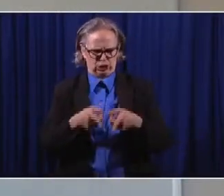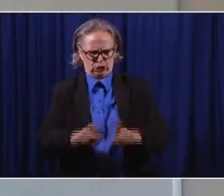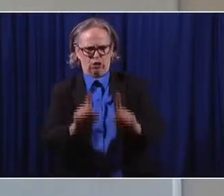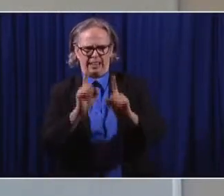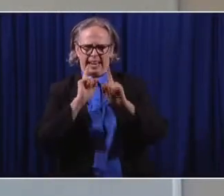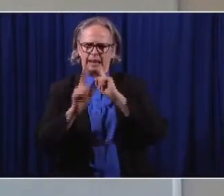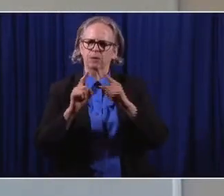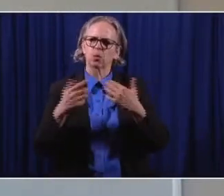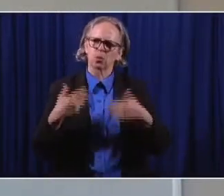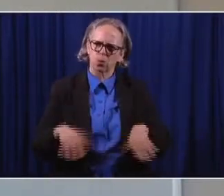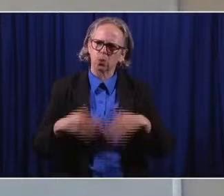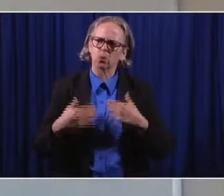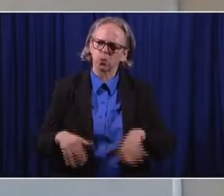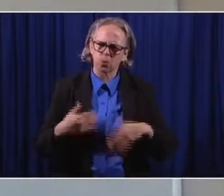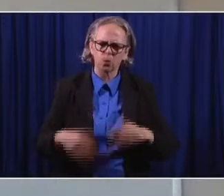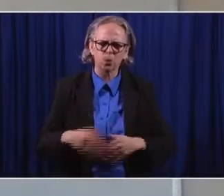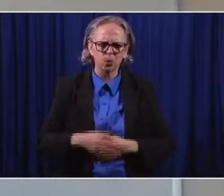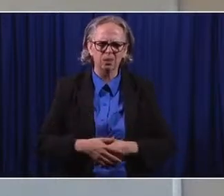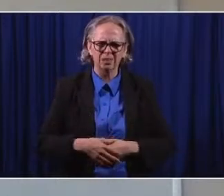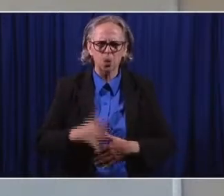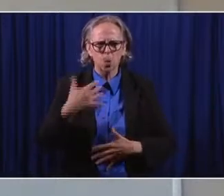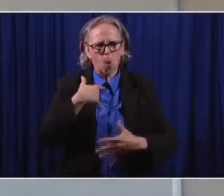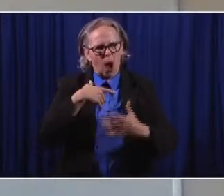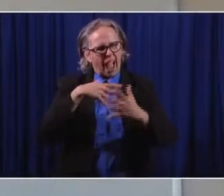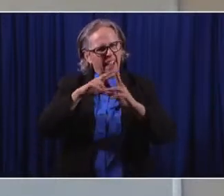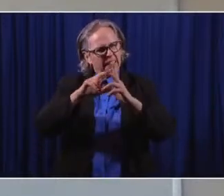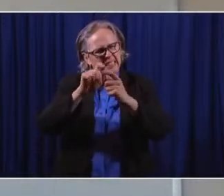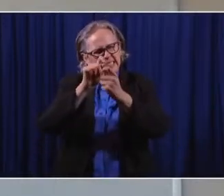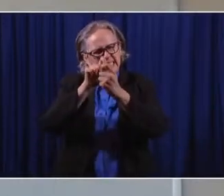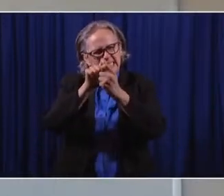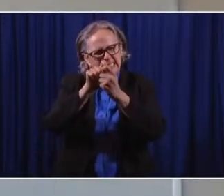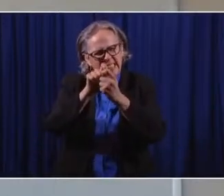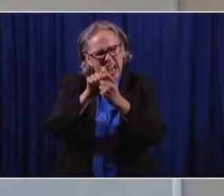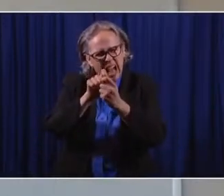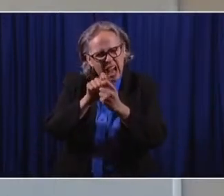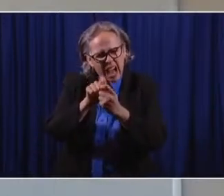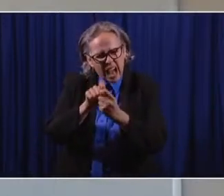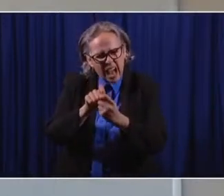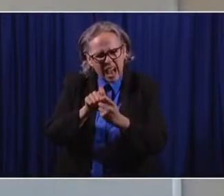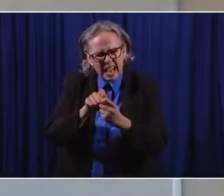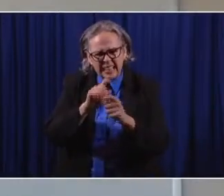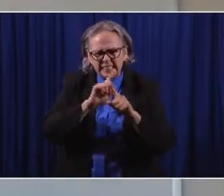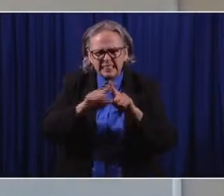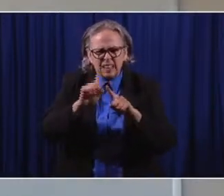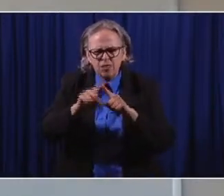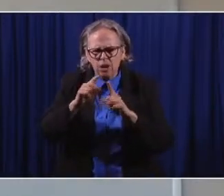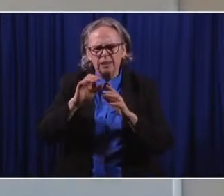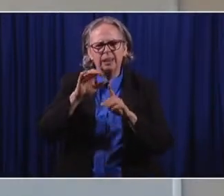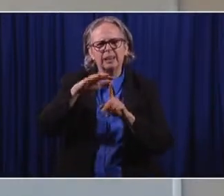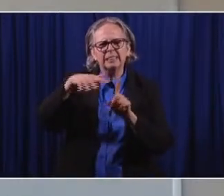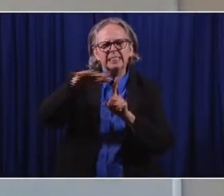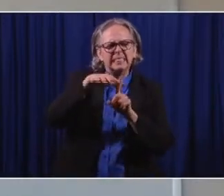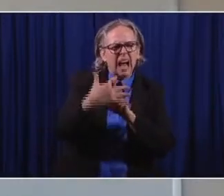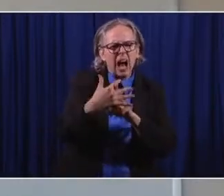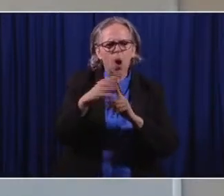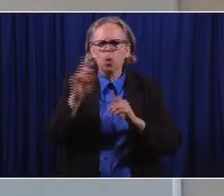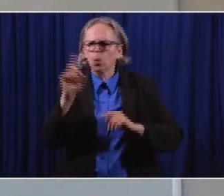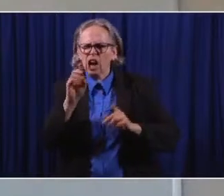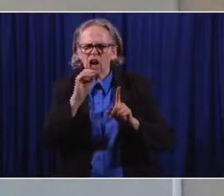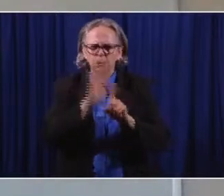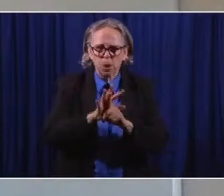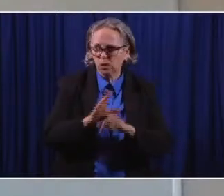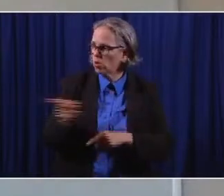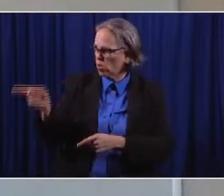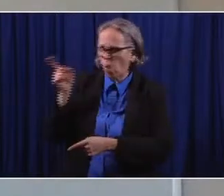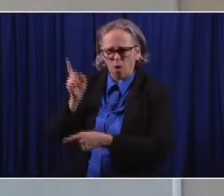you know, you got to get the details on all of these exposure settings. So that's exactly right. The length of time, whether or not there's a